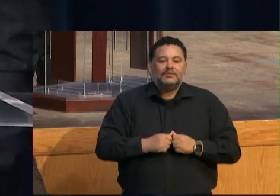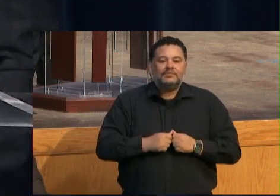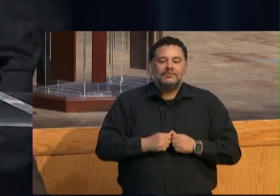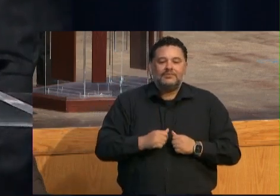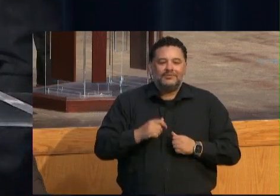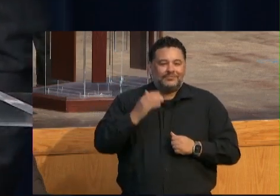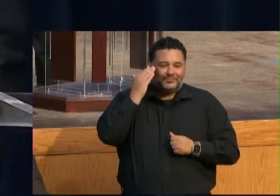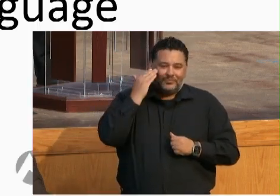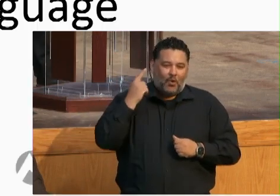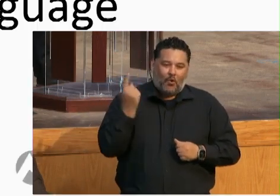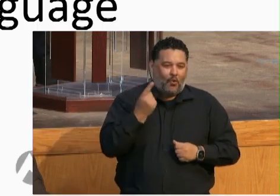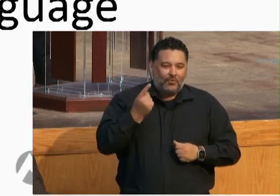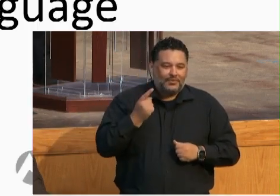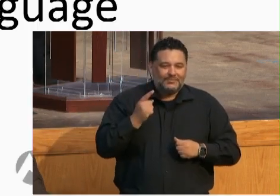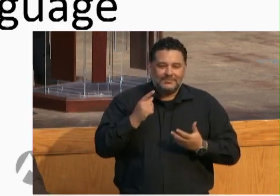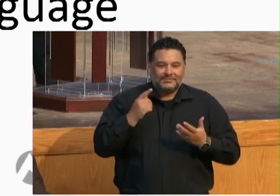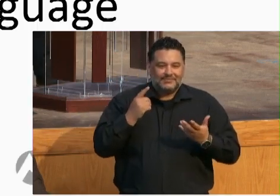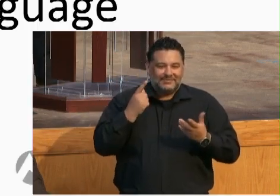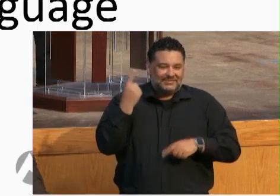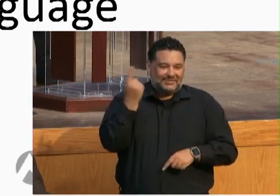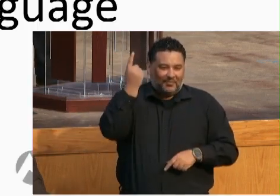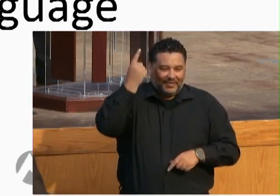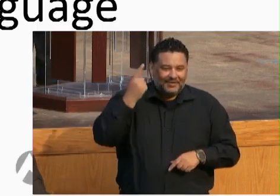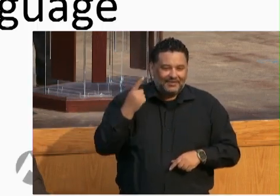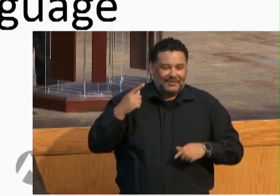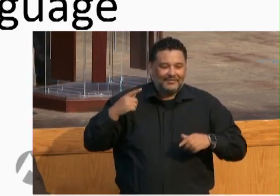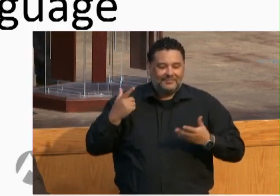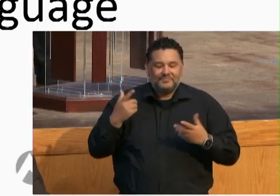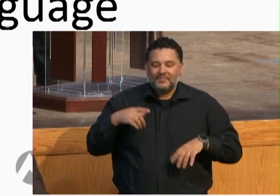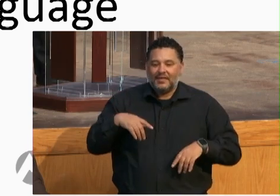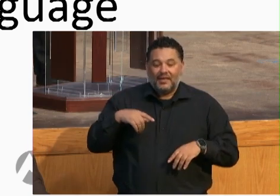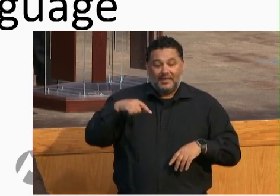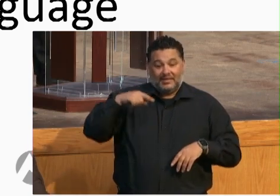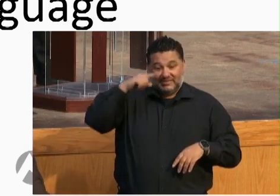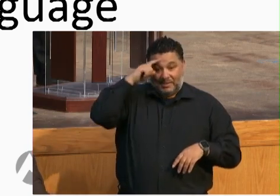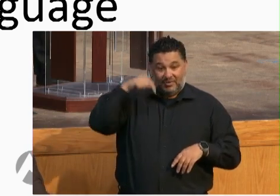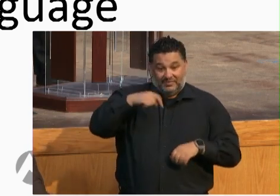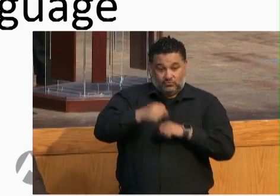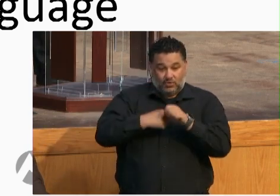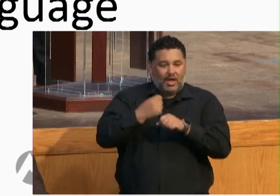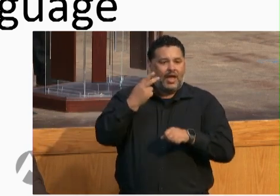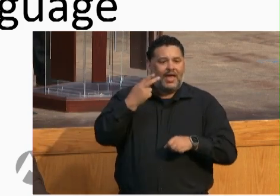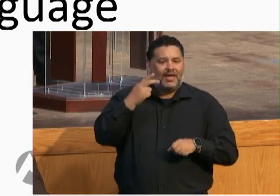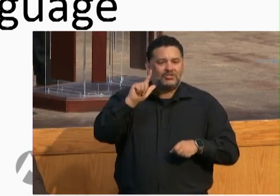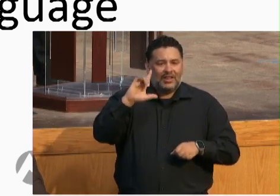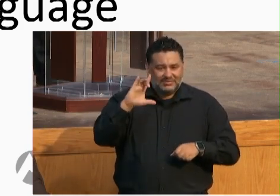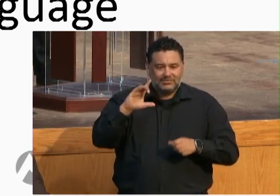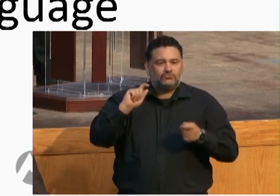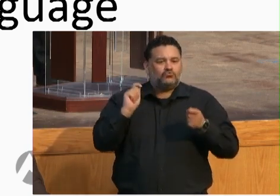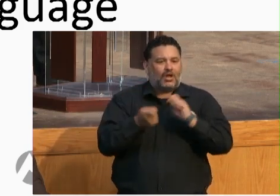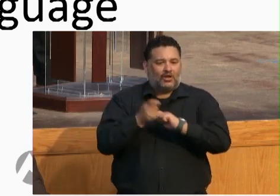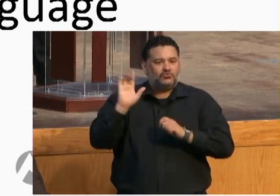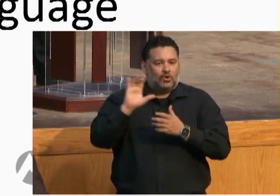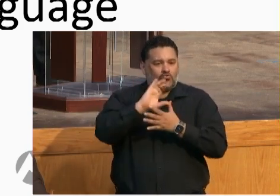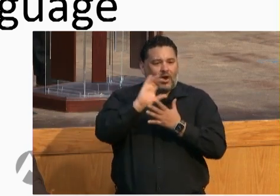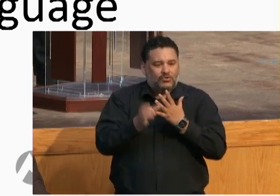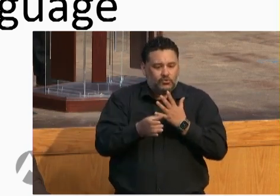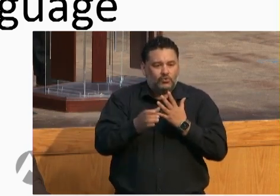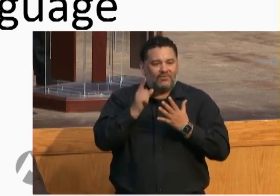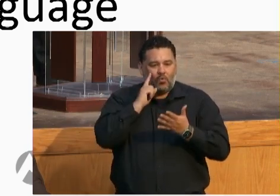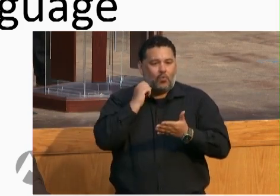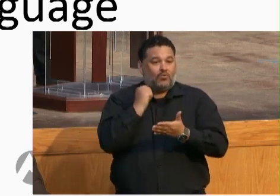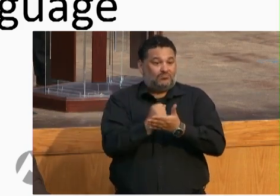be something, is in the summer of this year, HLC actually changed the criteria that they use for accrediting